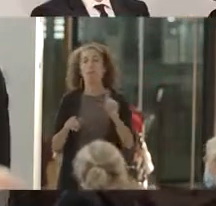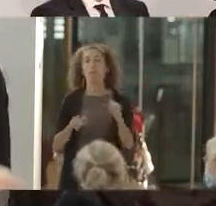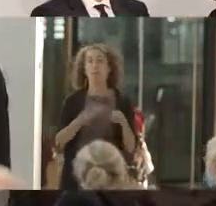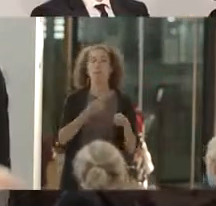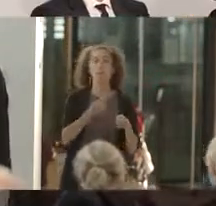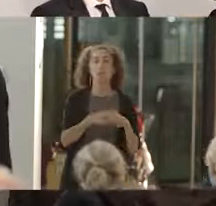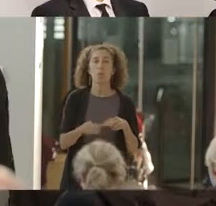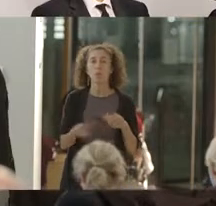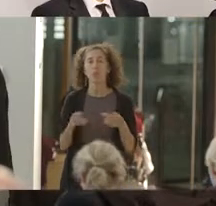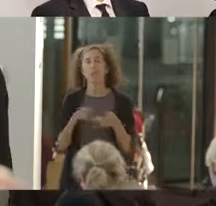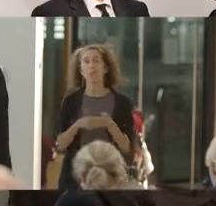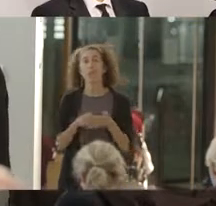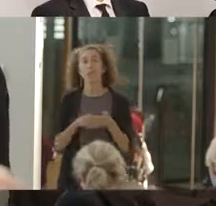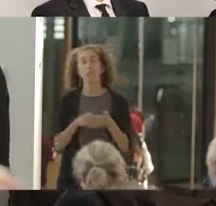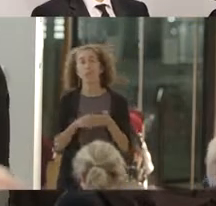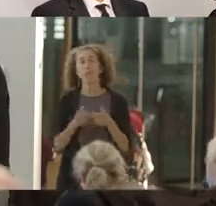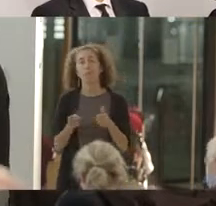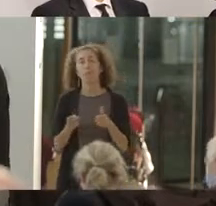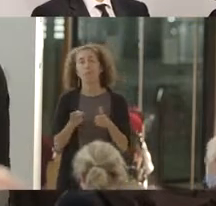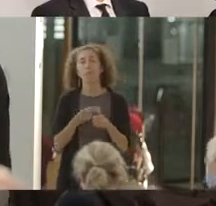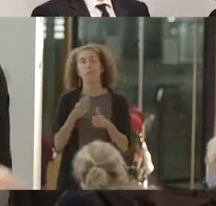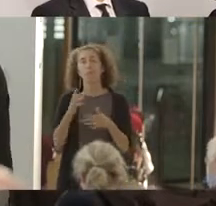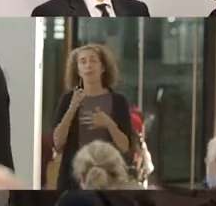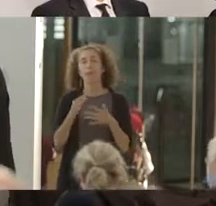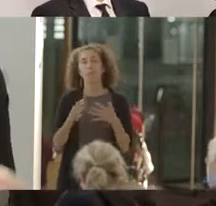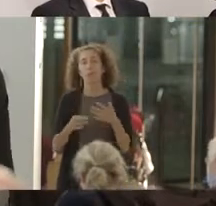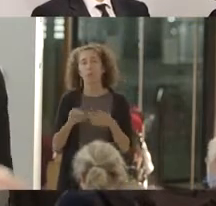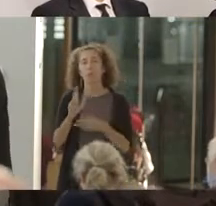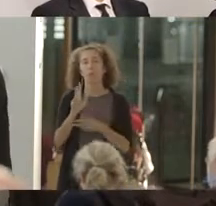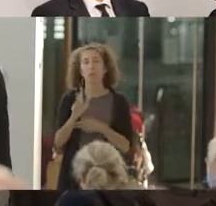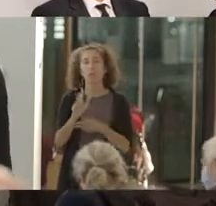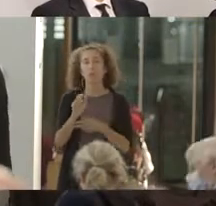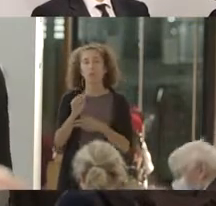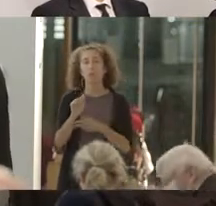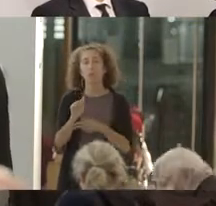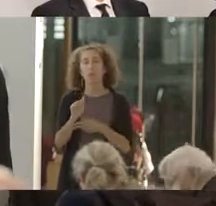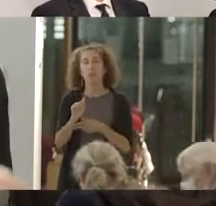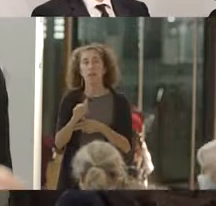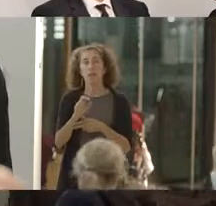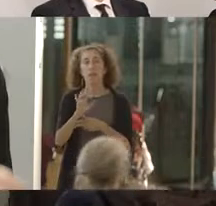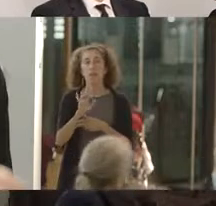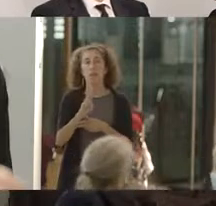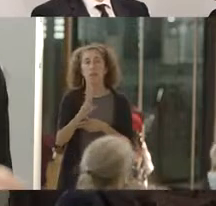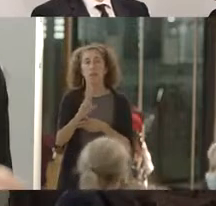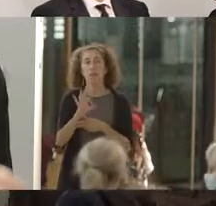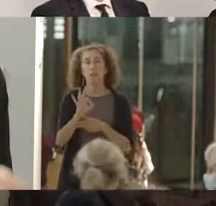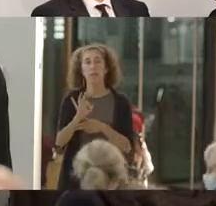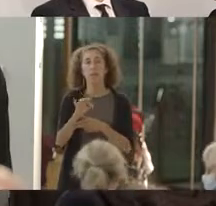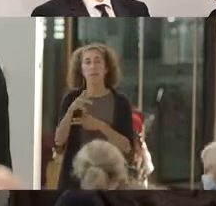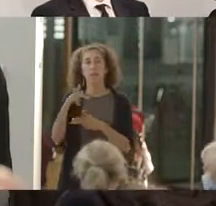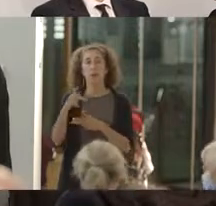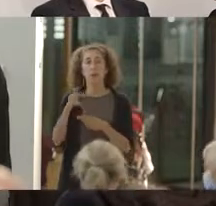said that under the first option, which I guess is 3A is the first option, Rockefeller Park in the future would